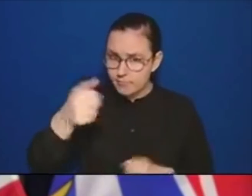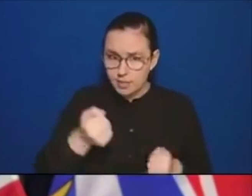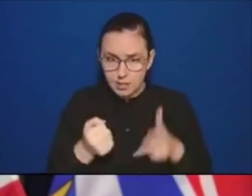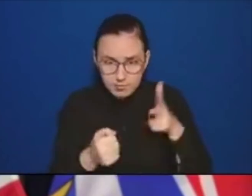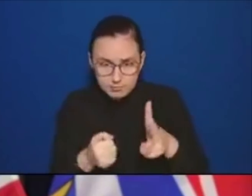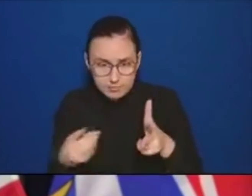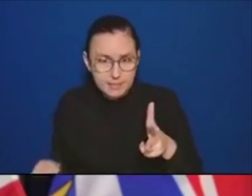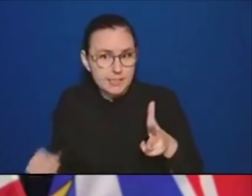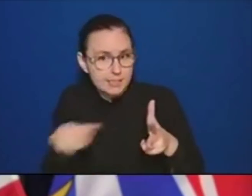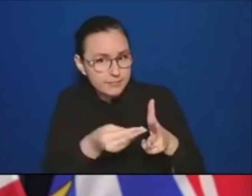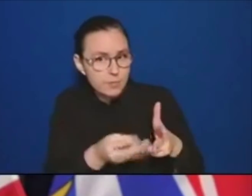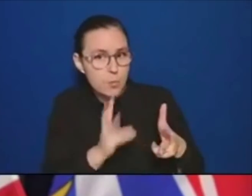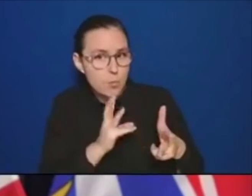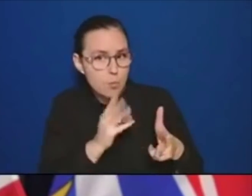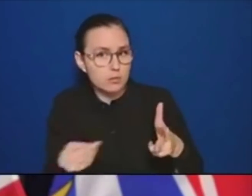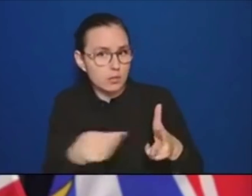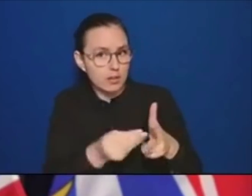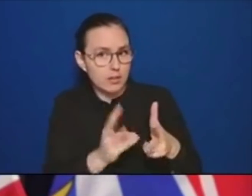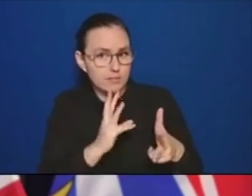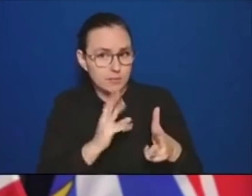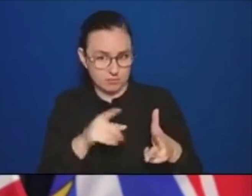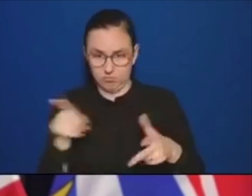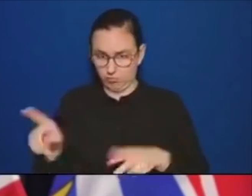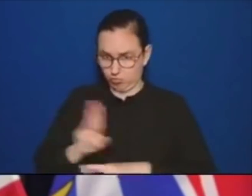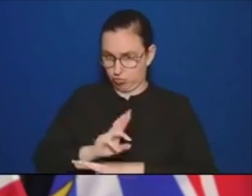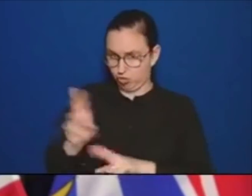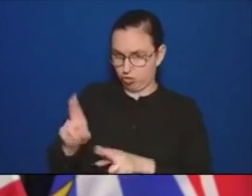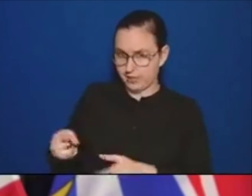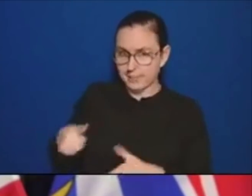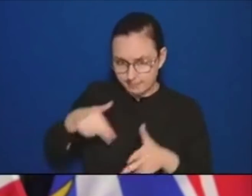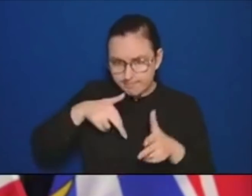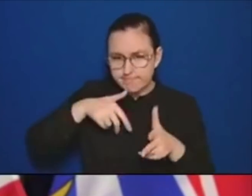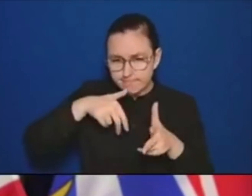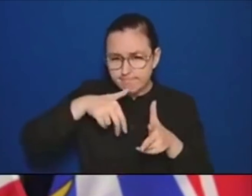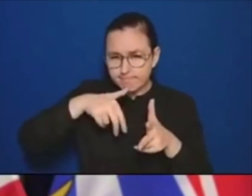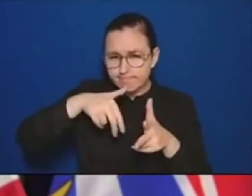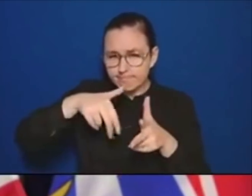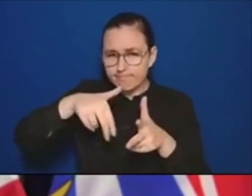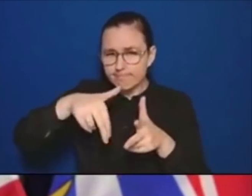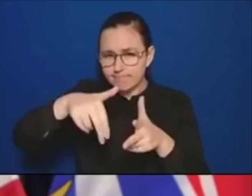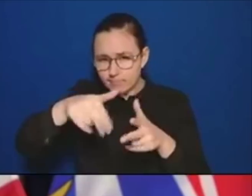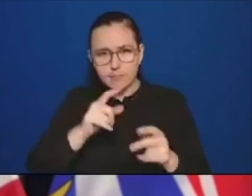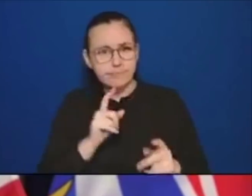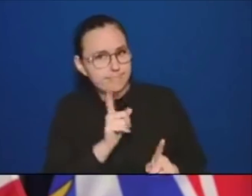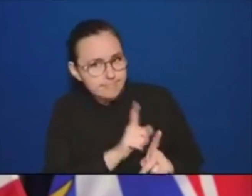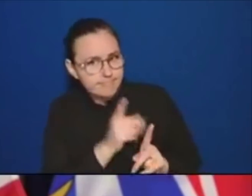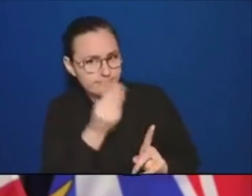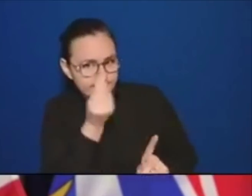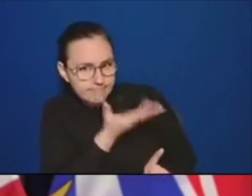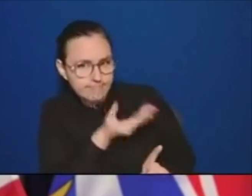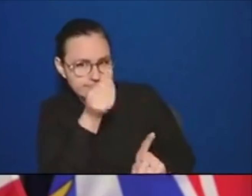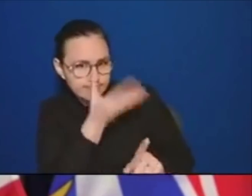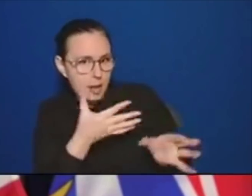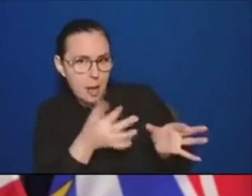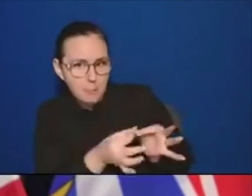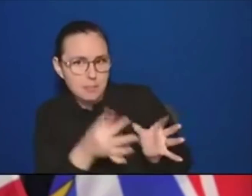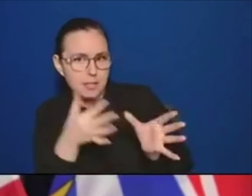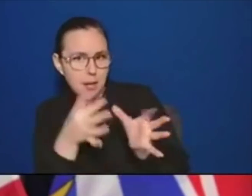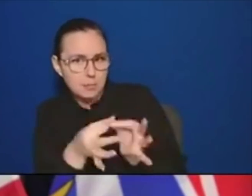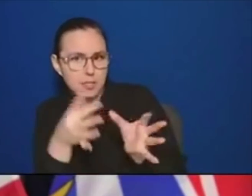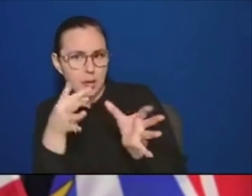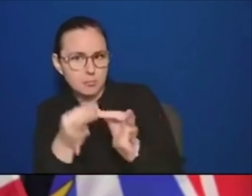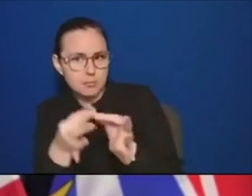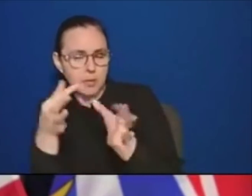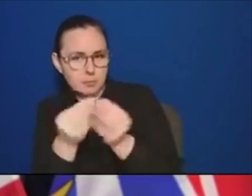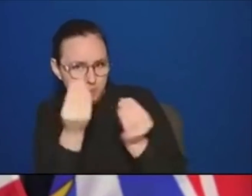prepared for any circumstance. And she was helping to update stranded travelers with information that she